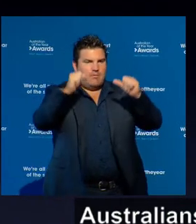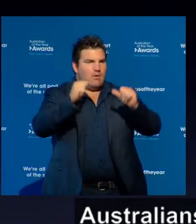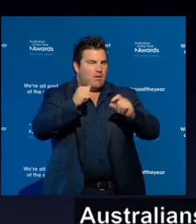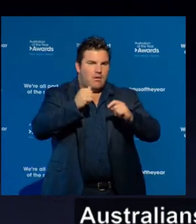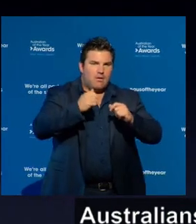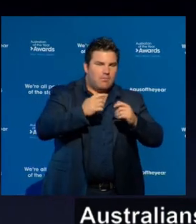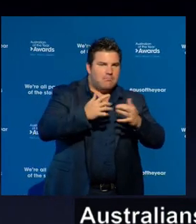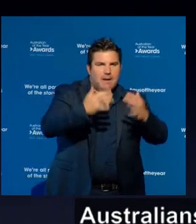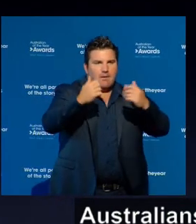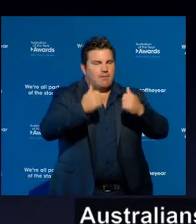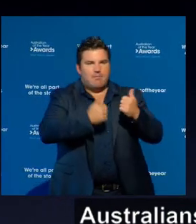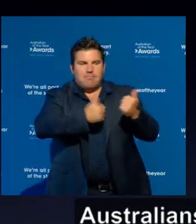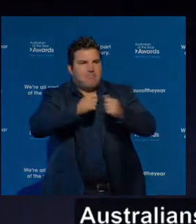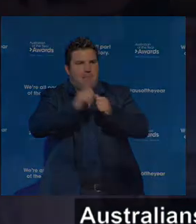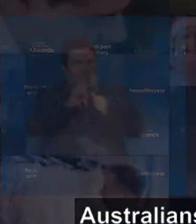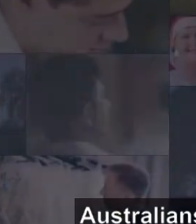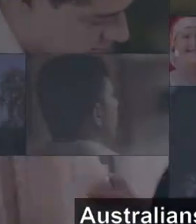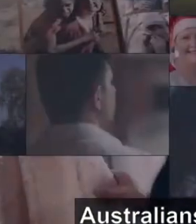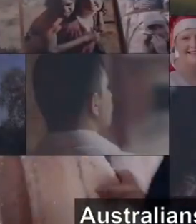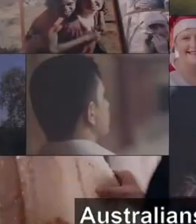of life.